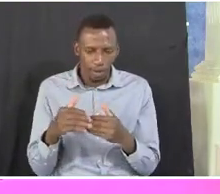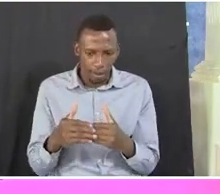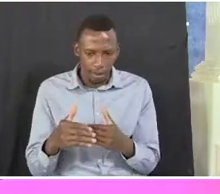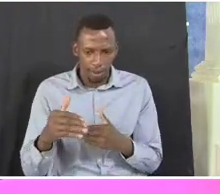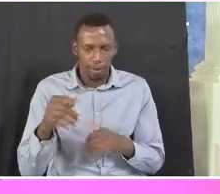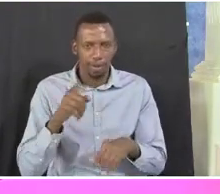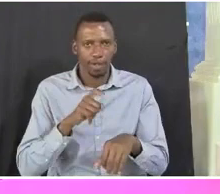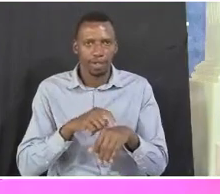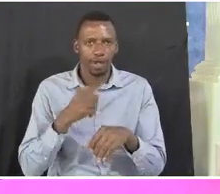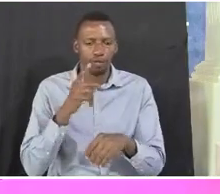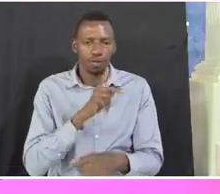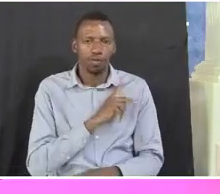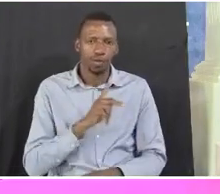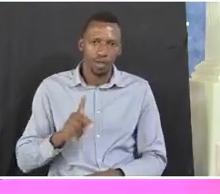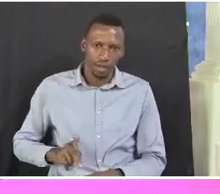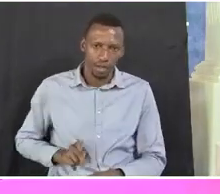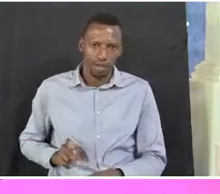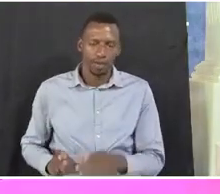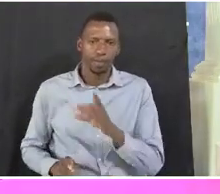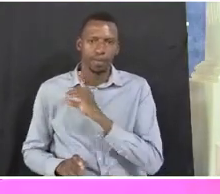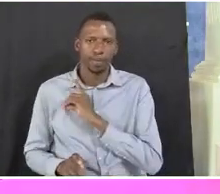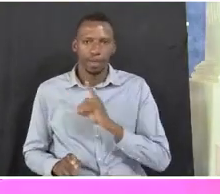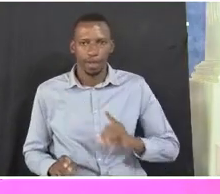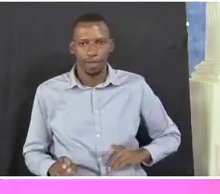time of King David.